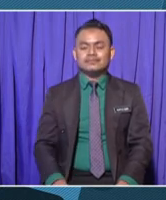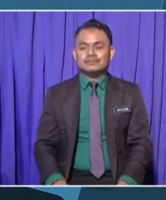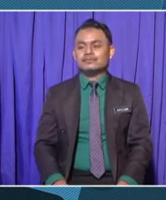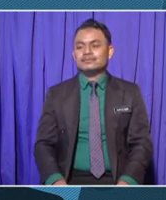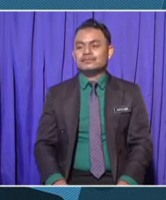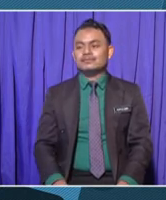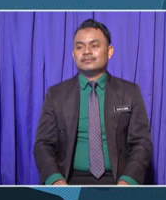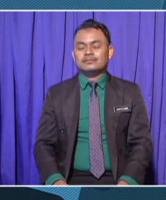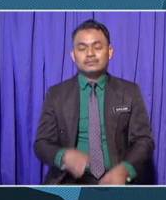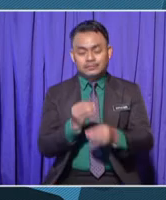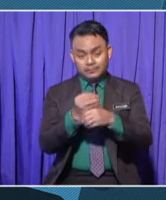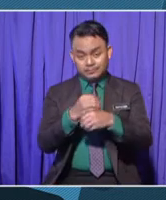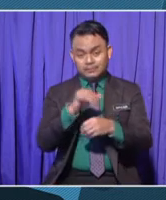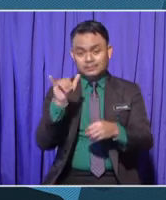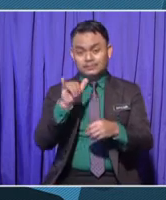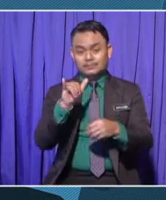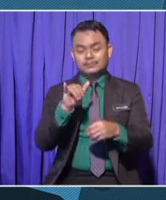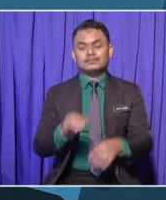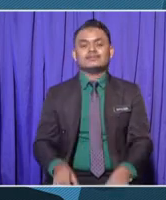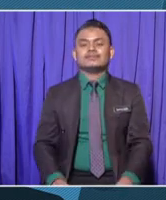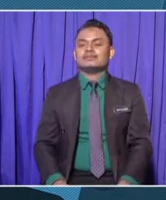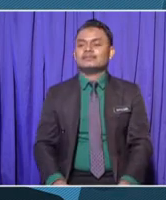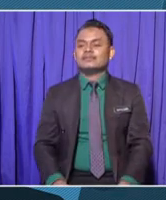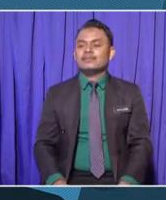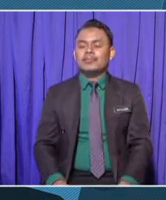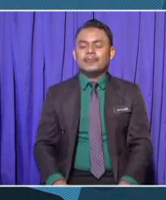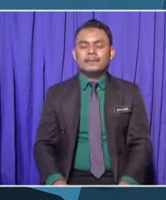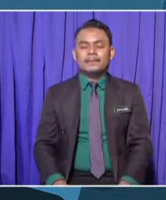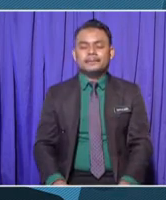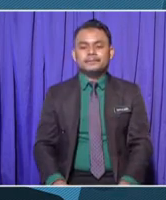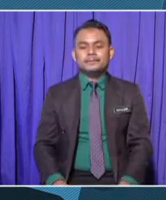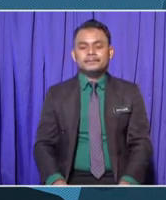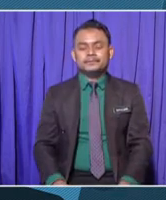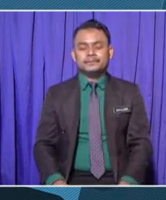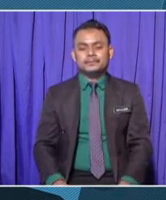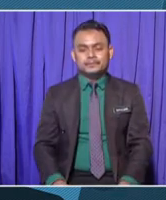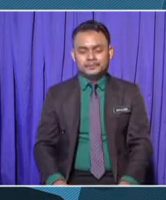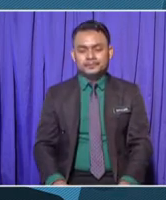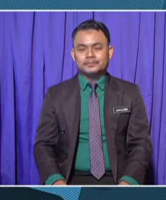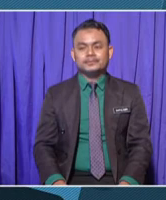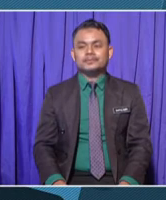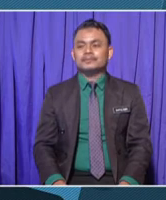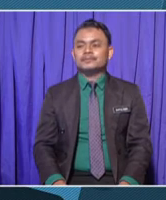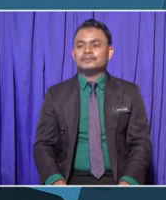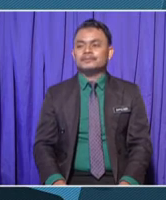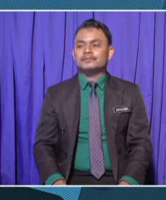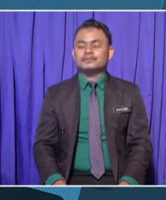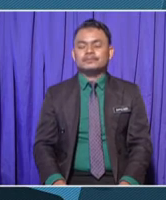This is what it looks like. This shape is applied to this magnet.